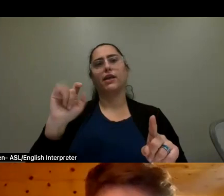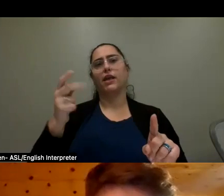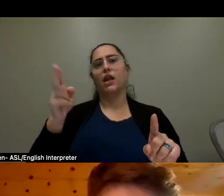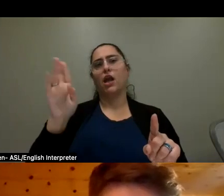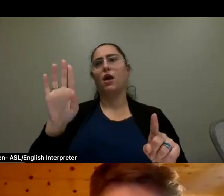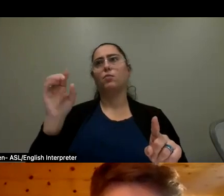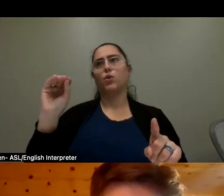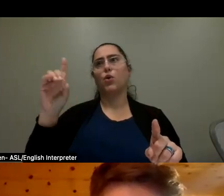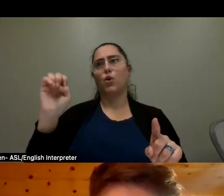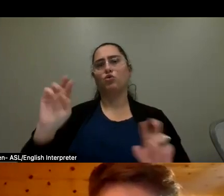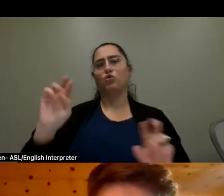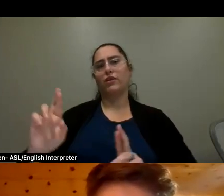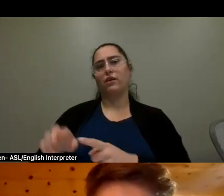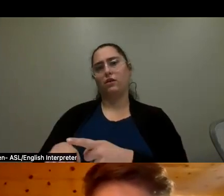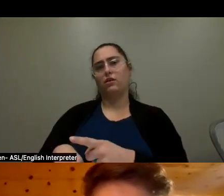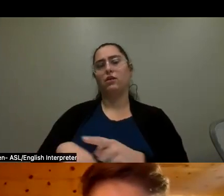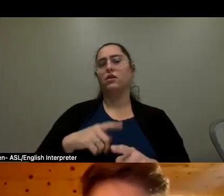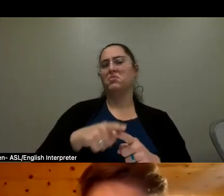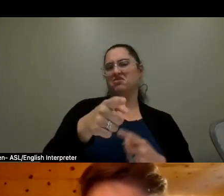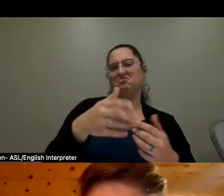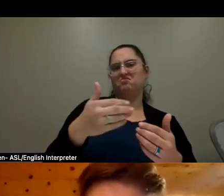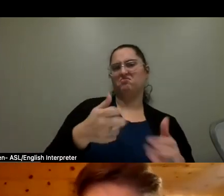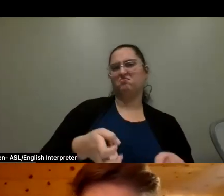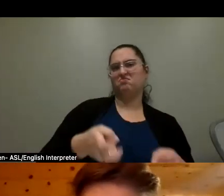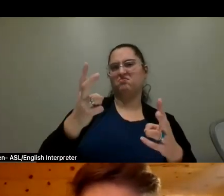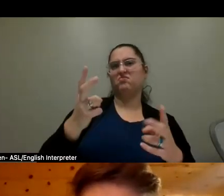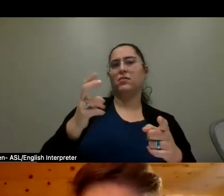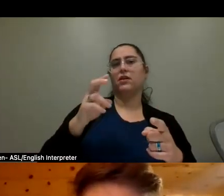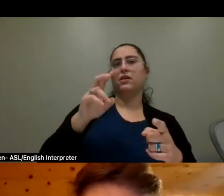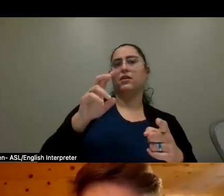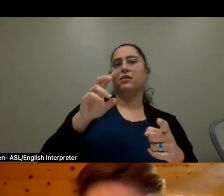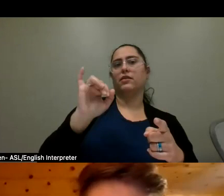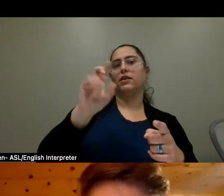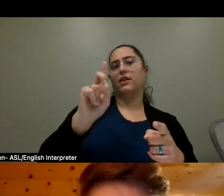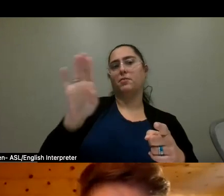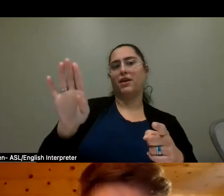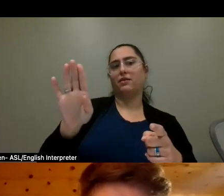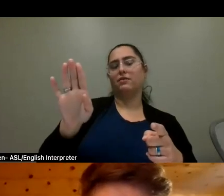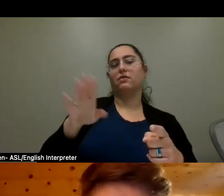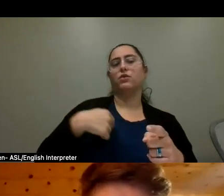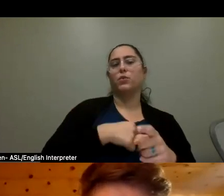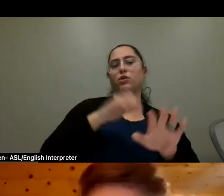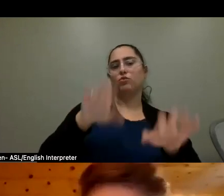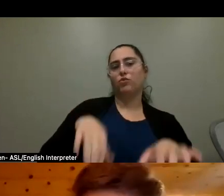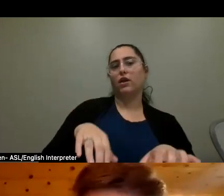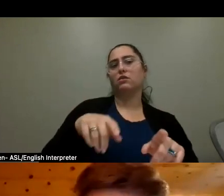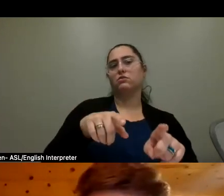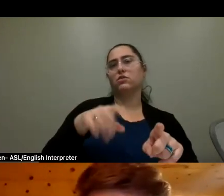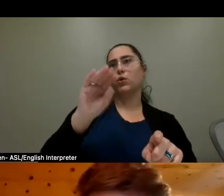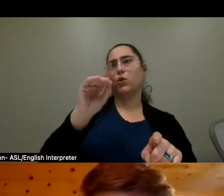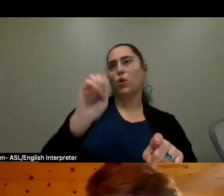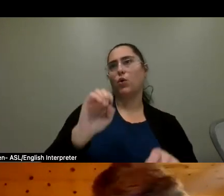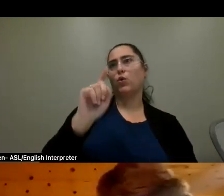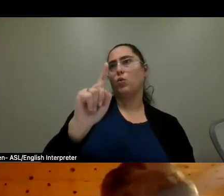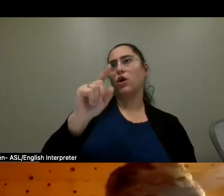this case, we can either upload a PDB or write the code. So 1QIS was the code. And if we go to the settings,